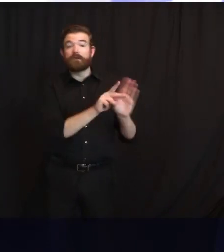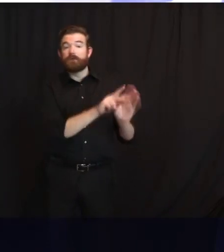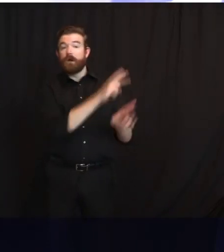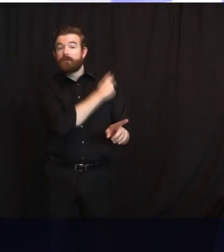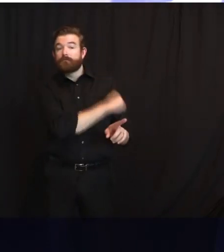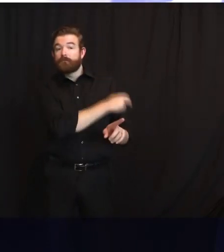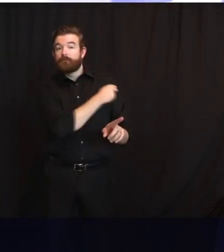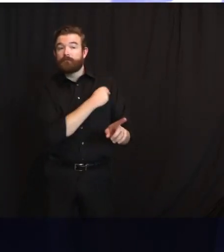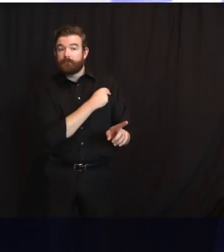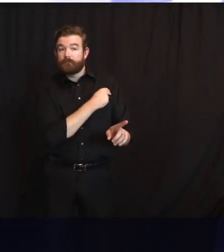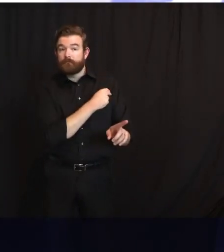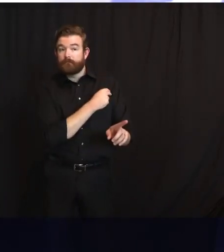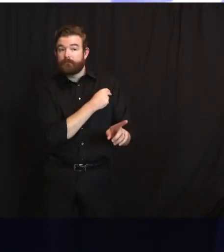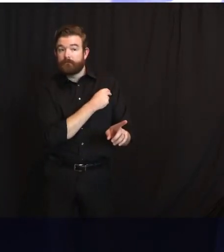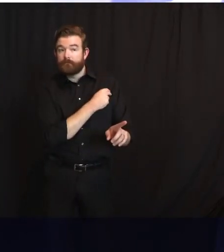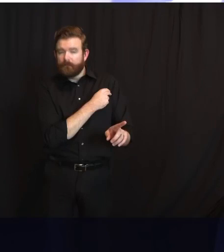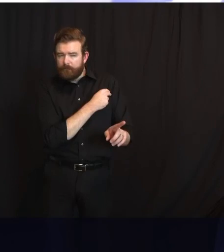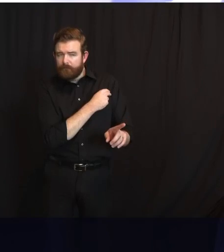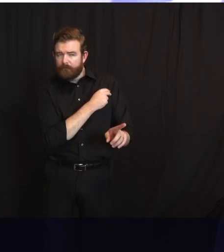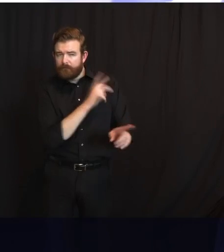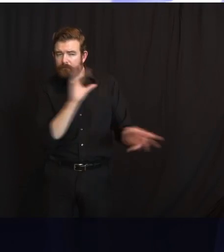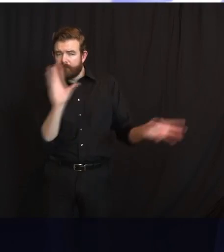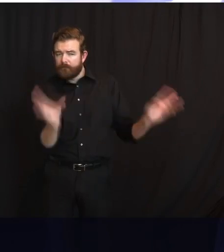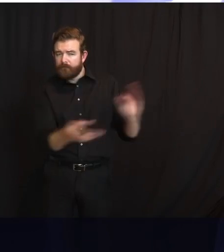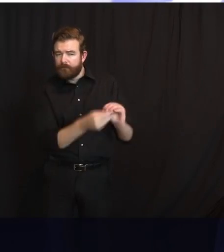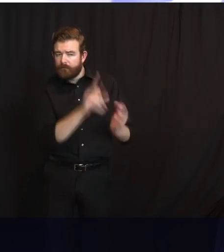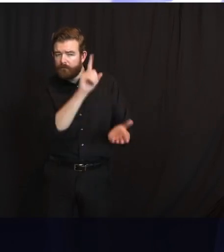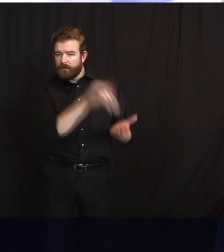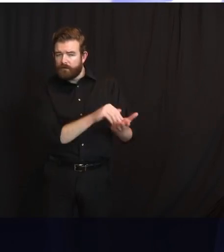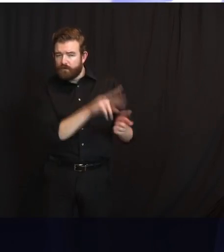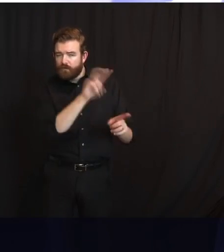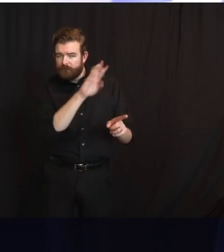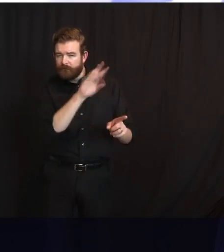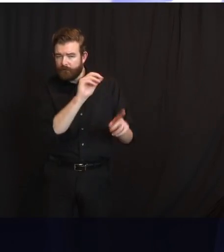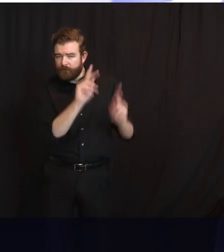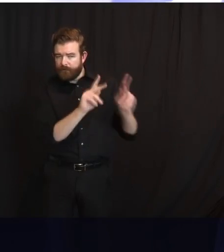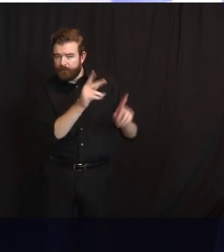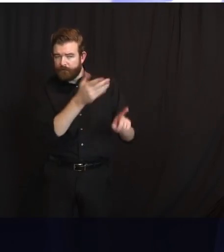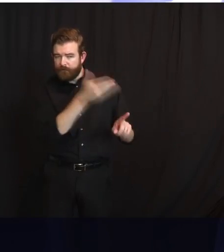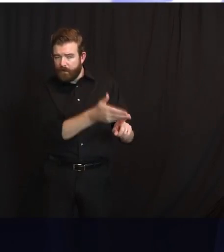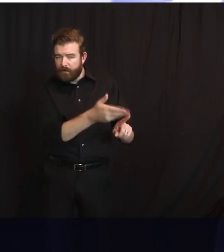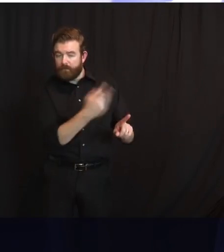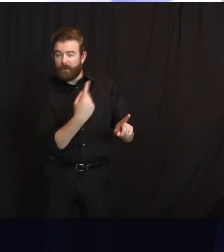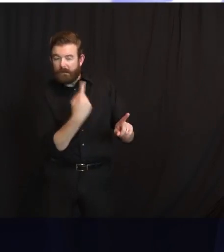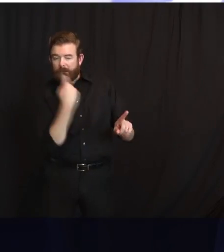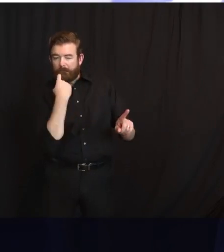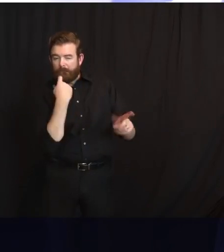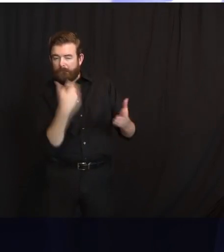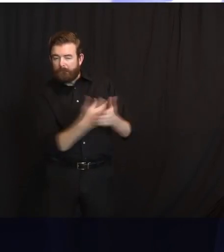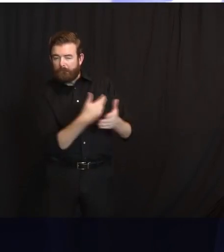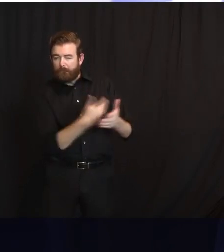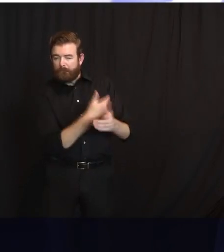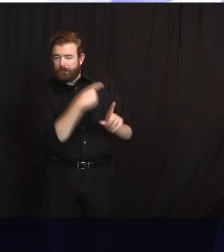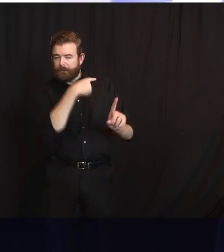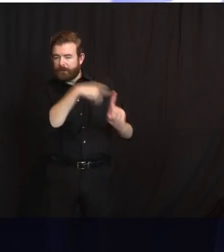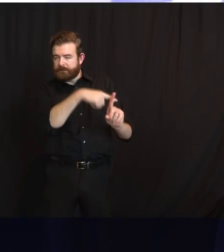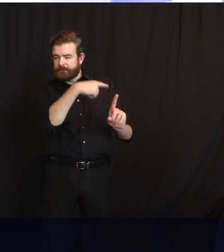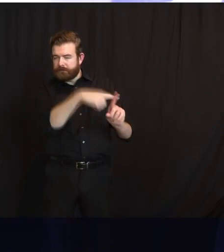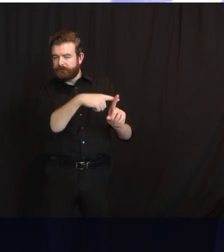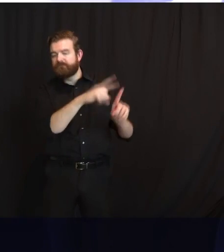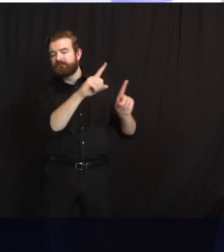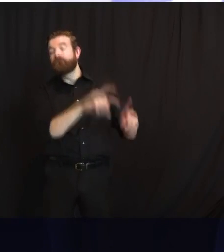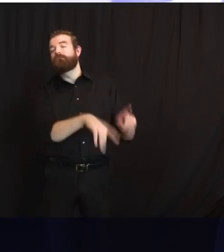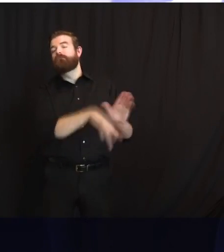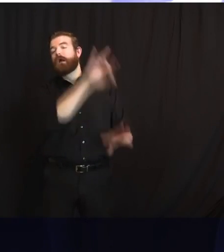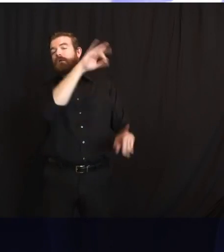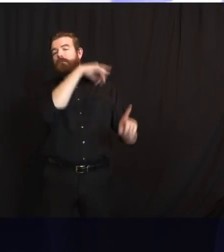a census of 1,240, one additional patient has tested positive. The